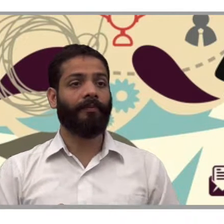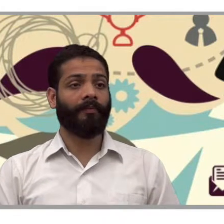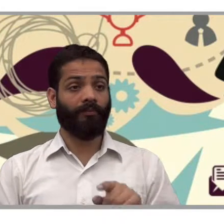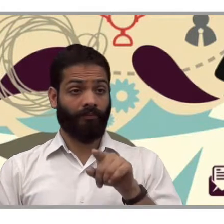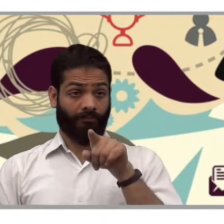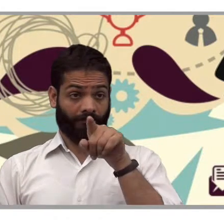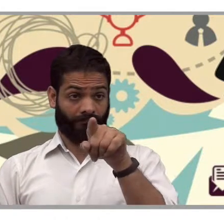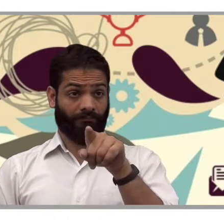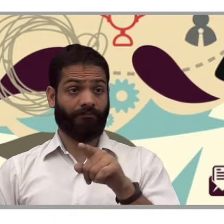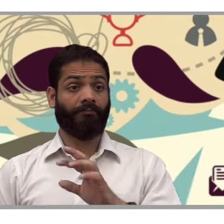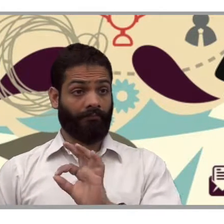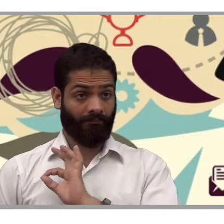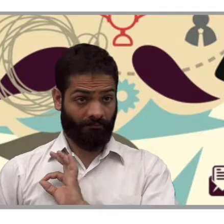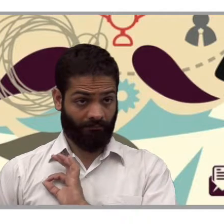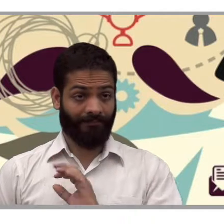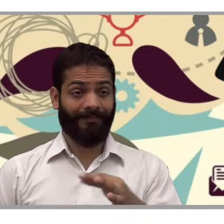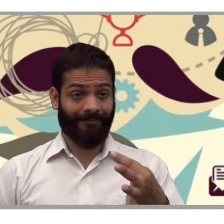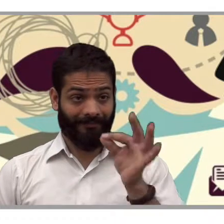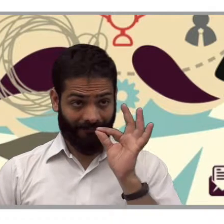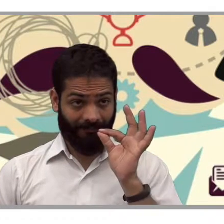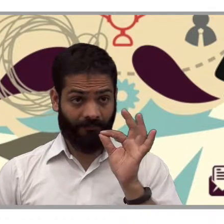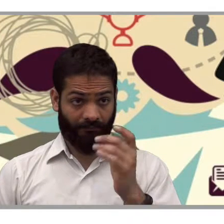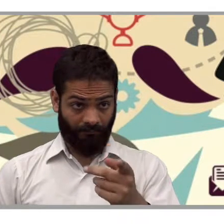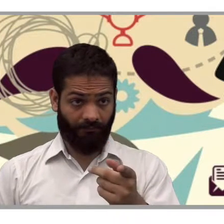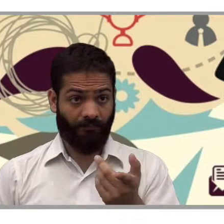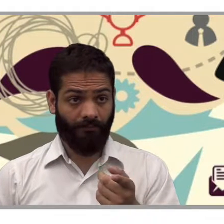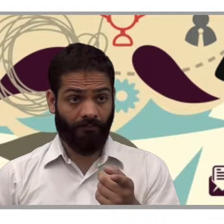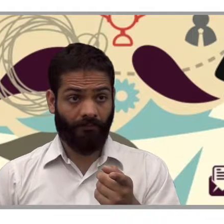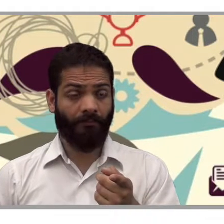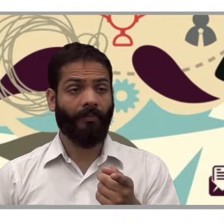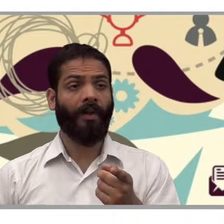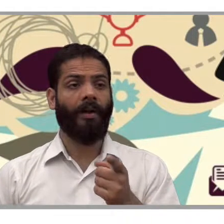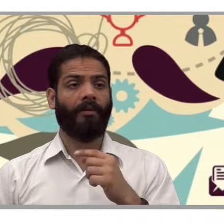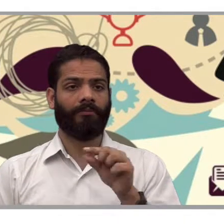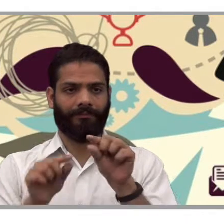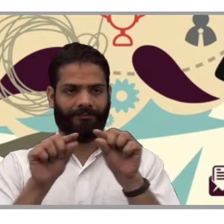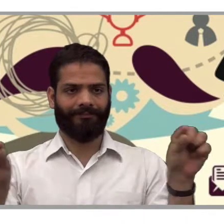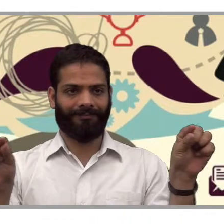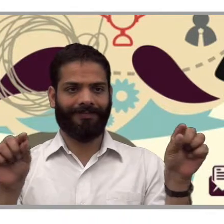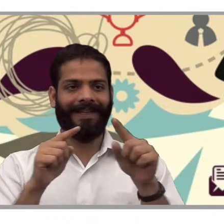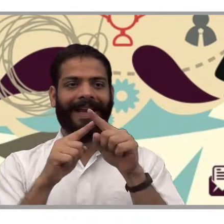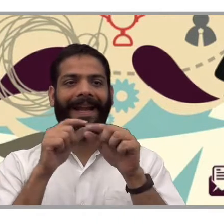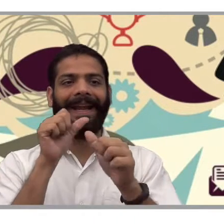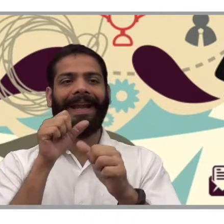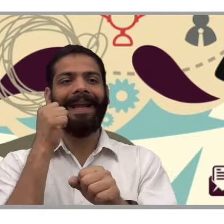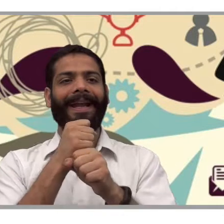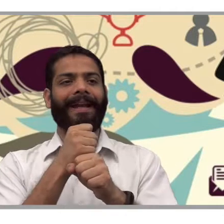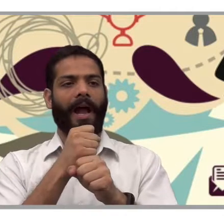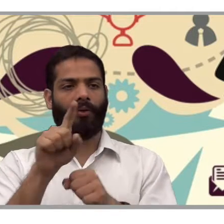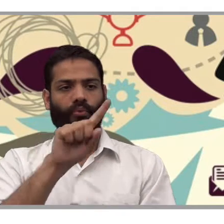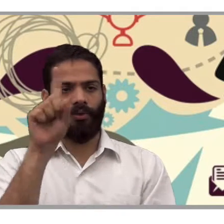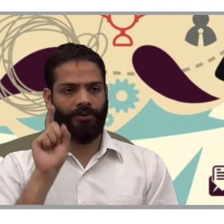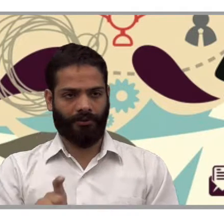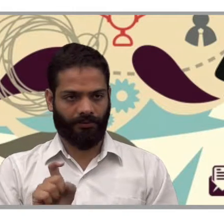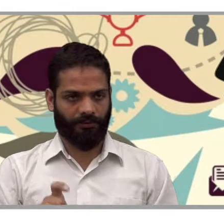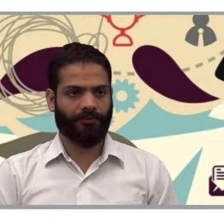we'll ask, is mother sleeping? The sentence structure would be same, that is, mother sleep, but there